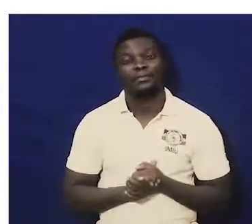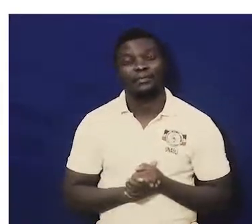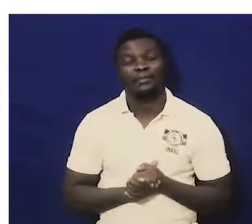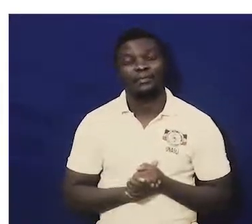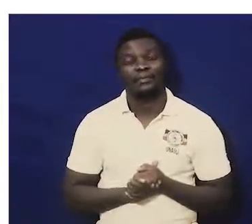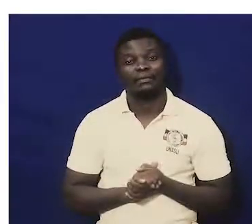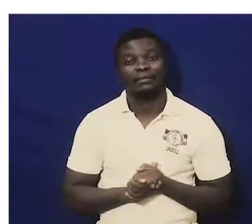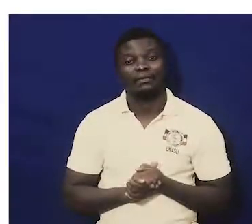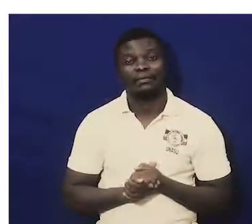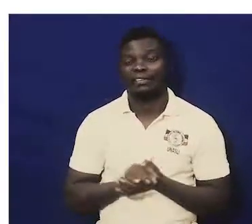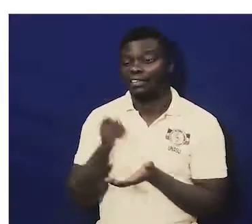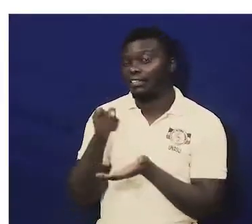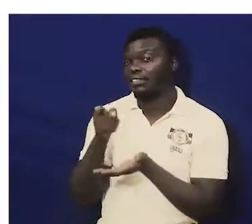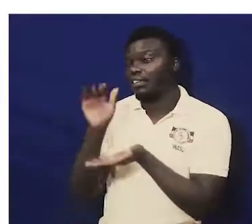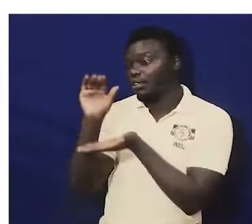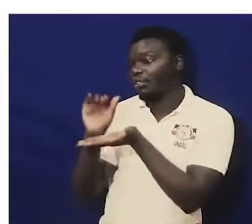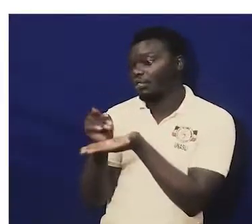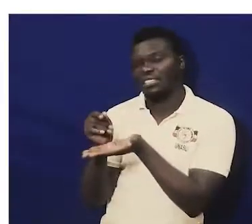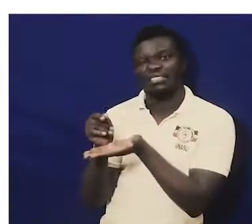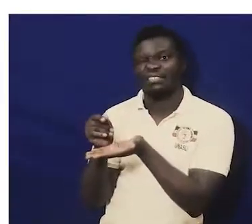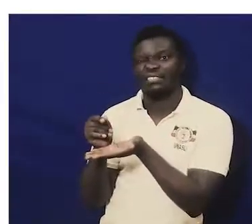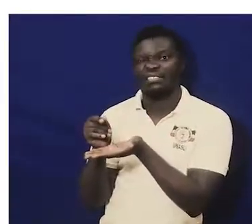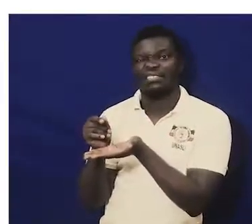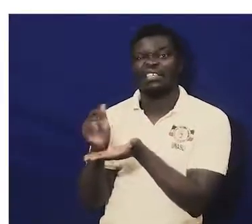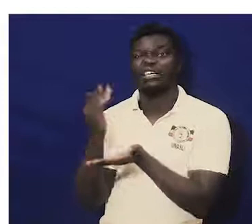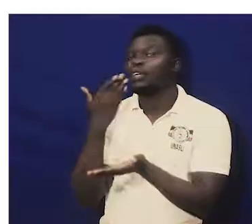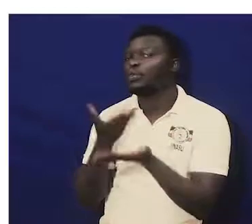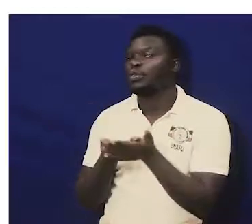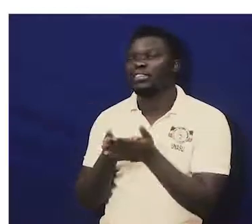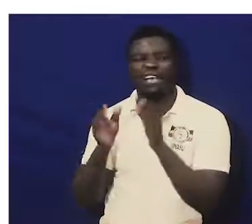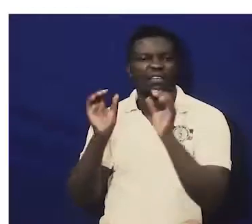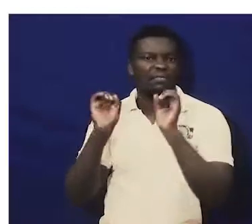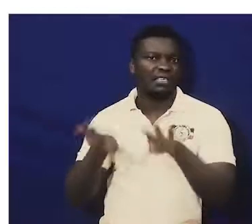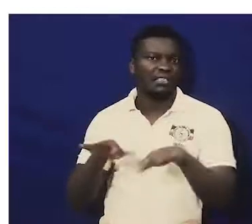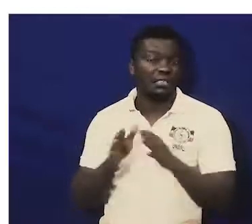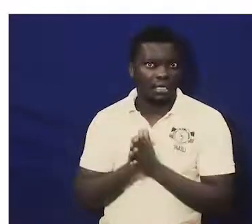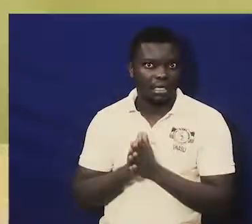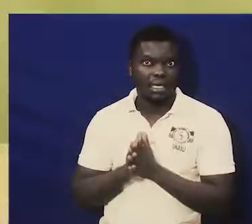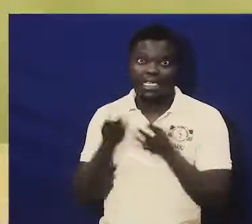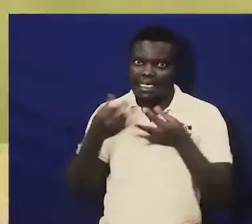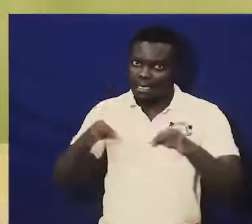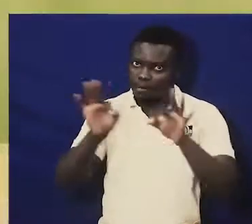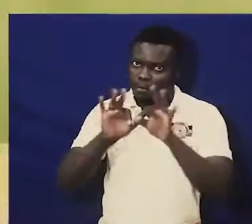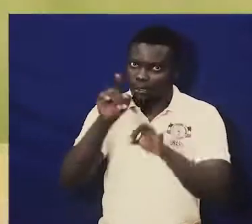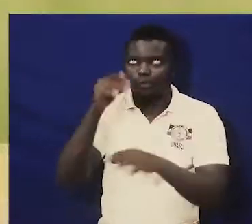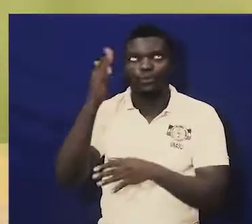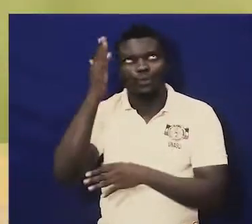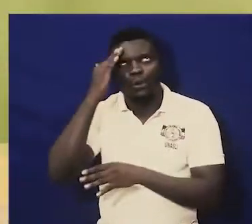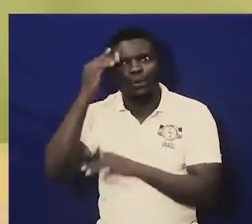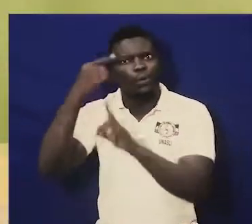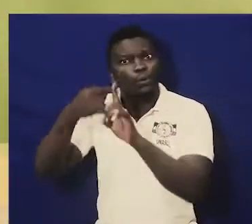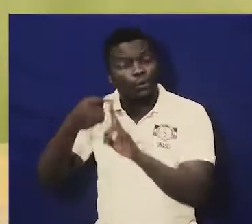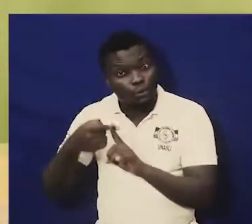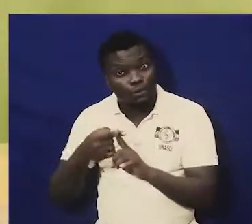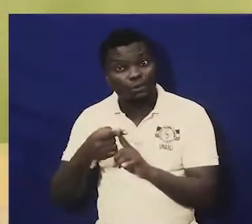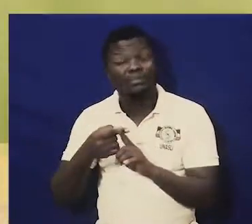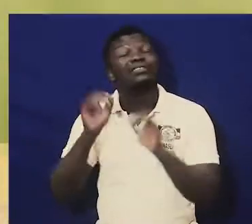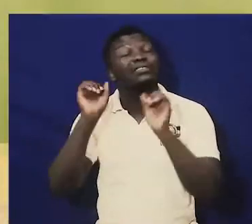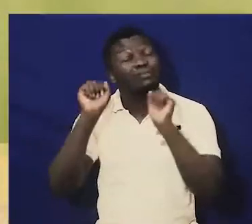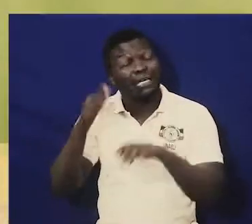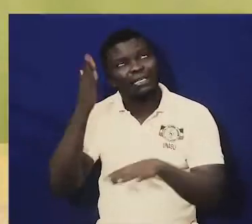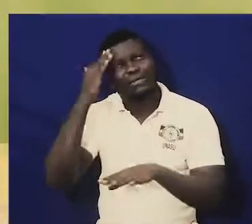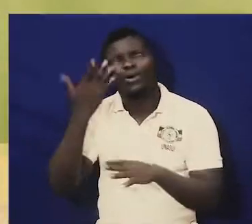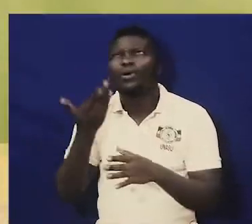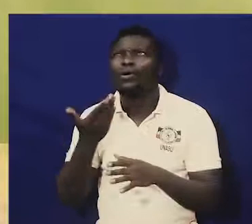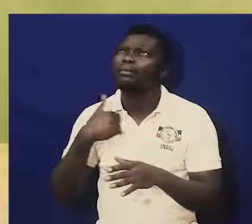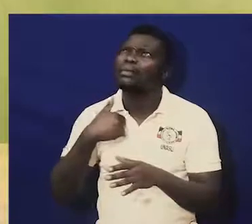And a loss is not interesting. But it's also important for you to calculate the loss. You need to know